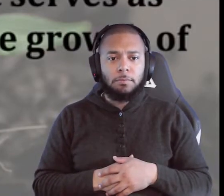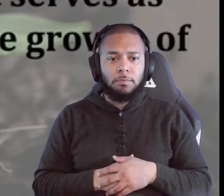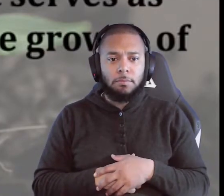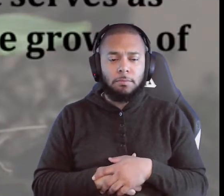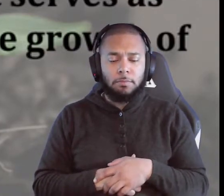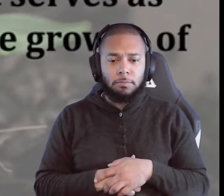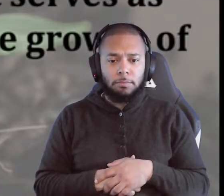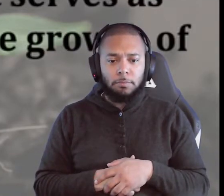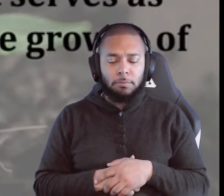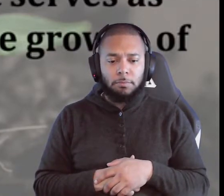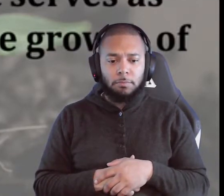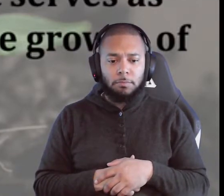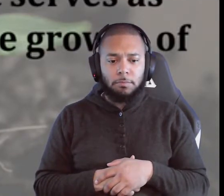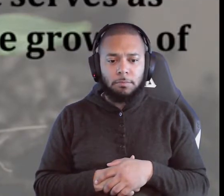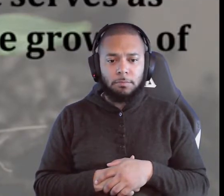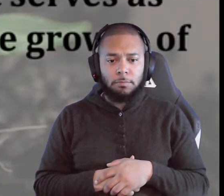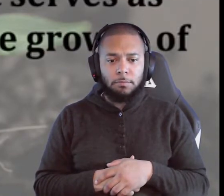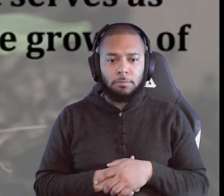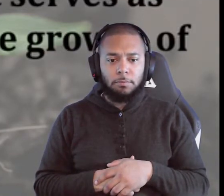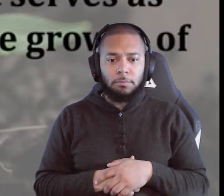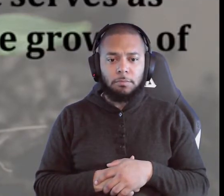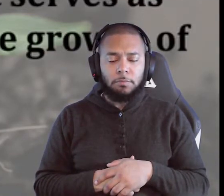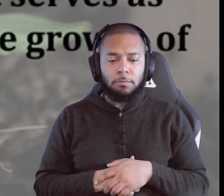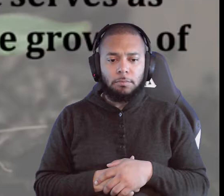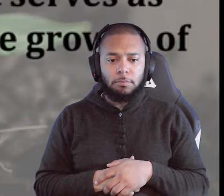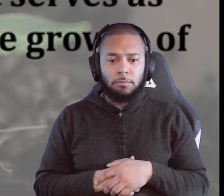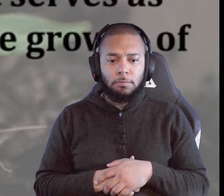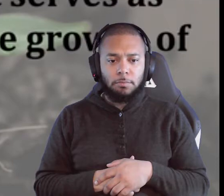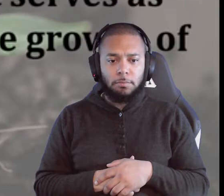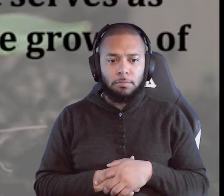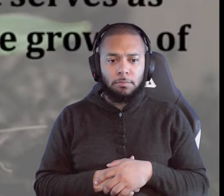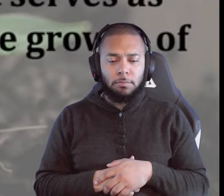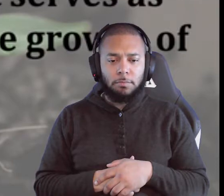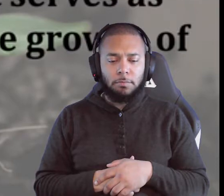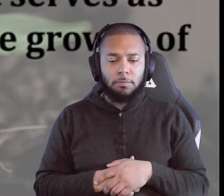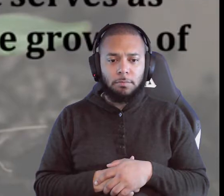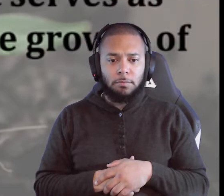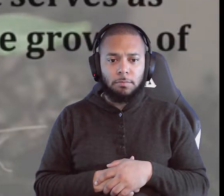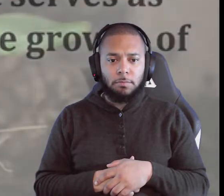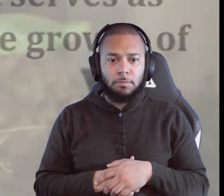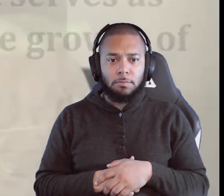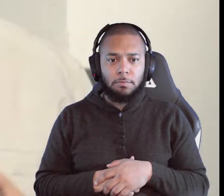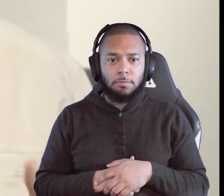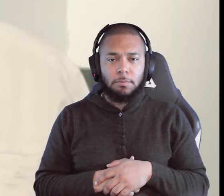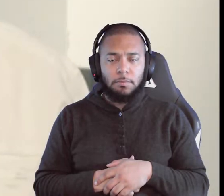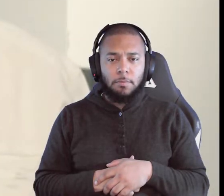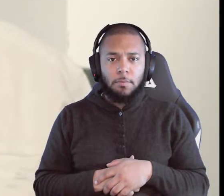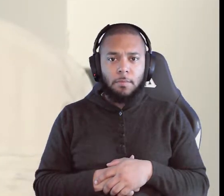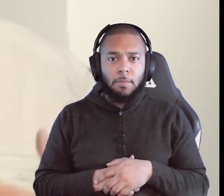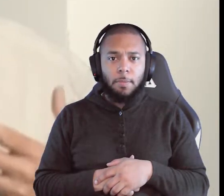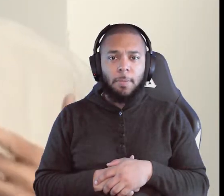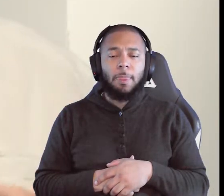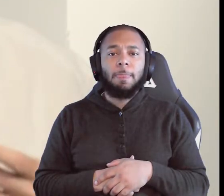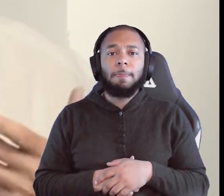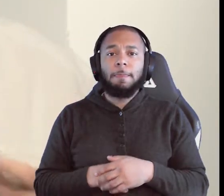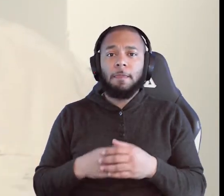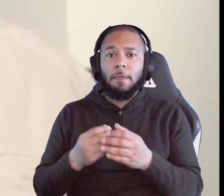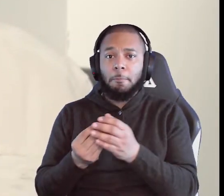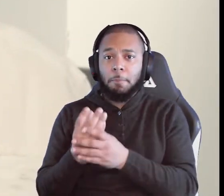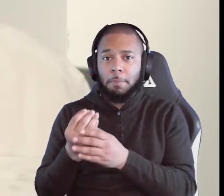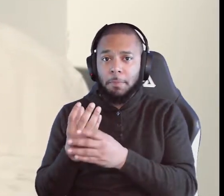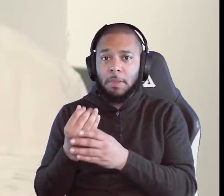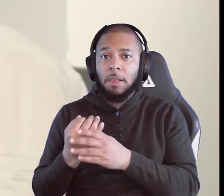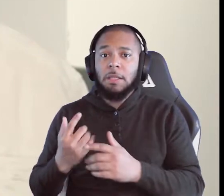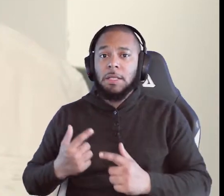on the immediate surface of the earth that serves as a natural medium for the growth of land plants. Land plants serve as